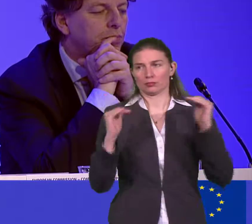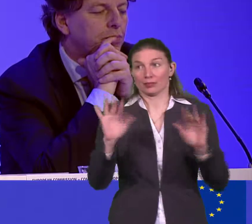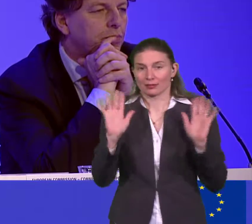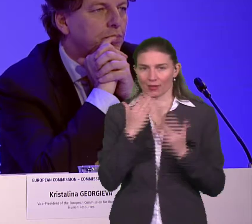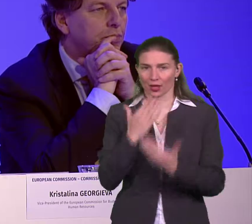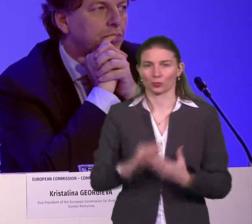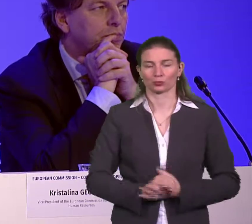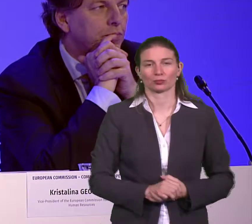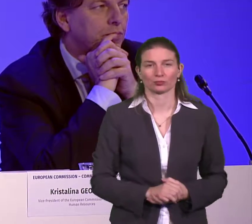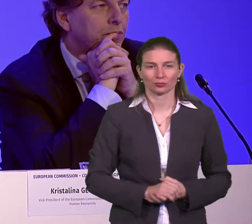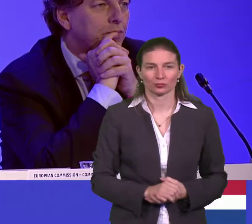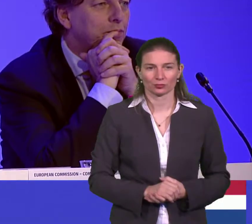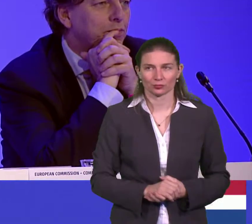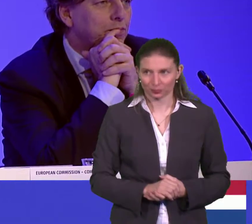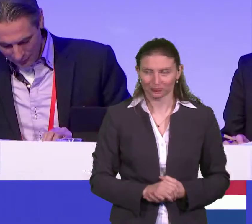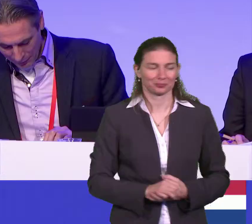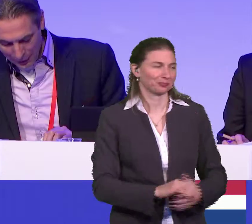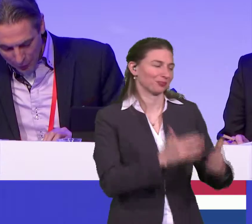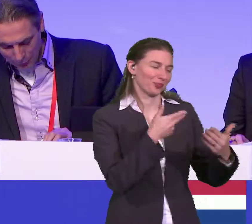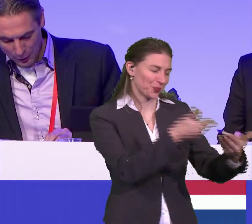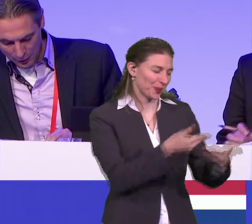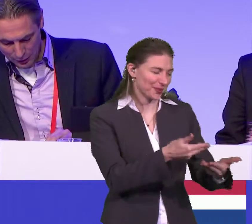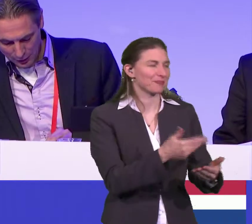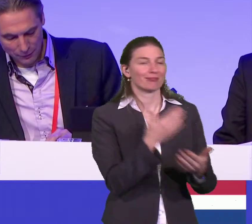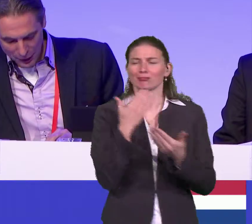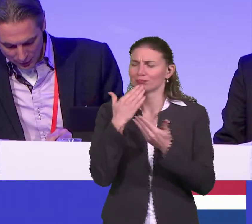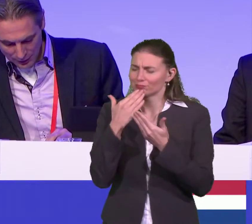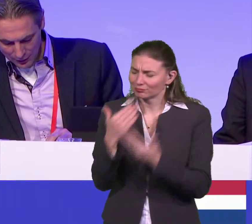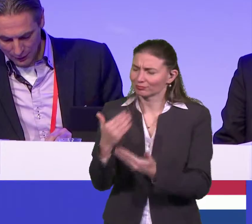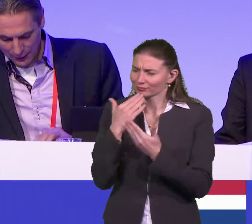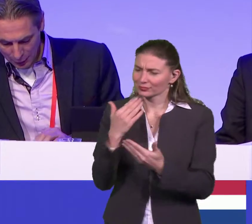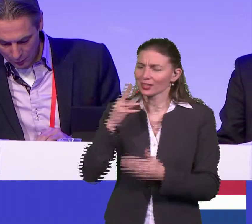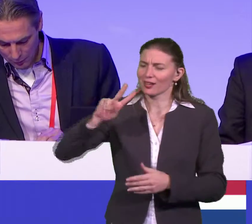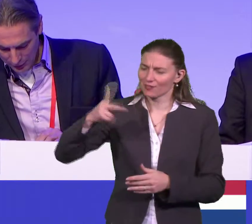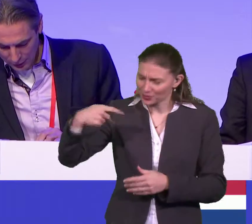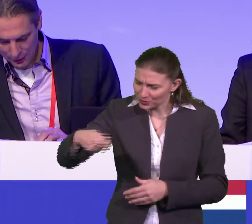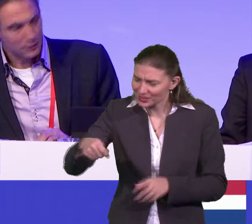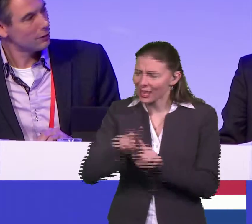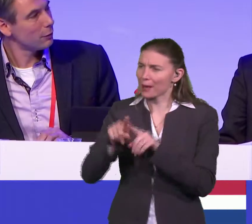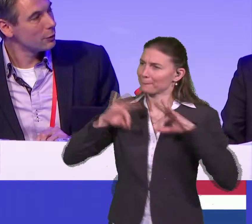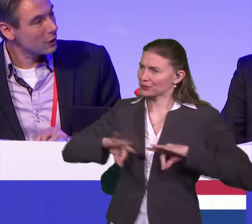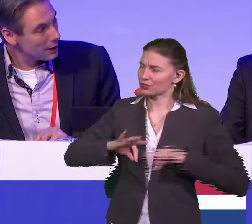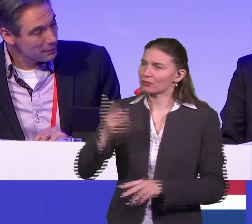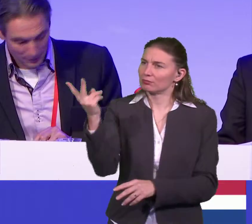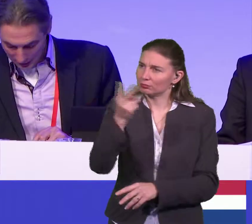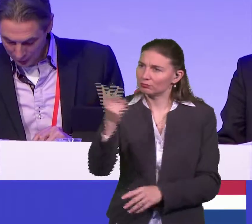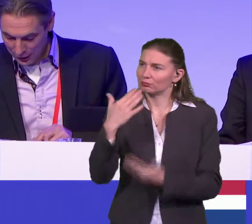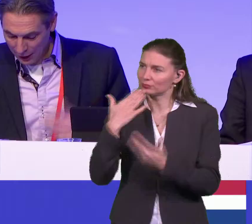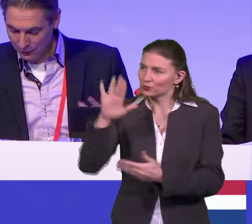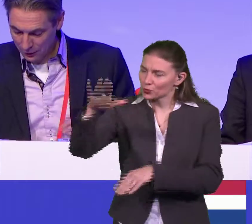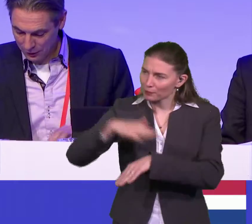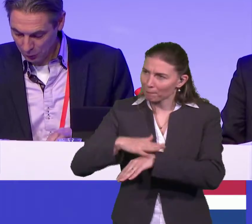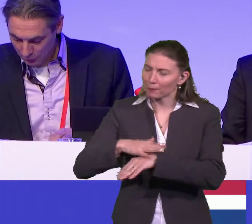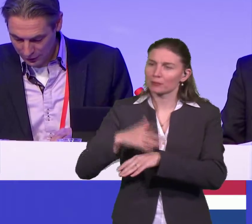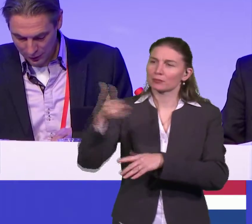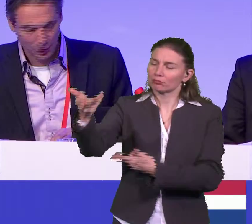you. You're very welcome. Thank you very much, Vice President, and thank you, Minister, for your time to